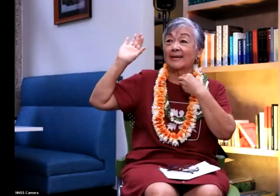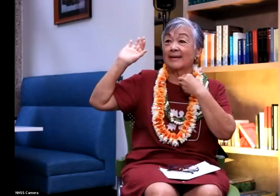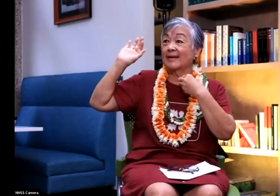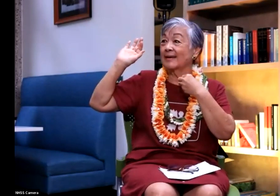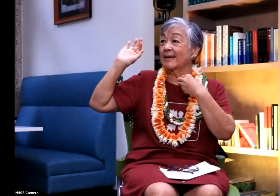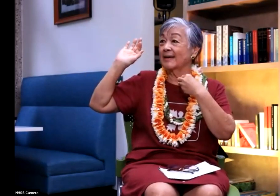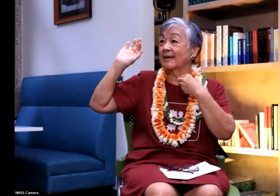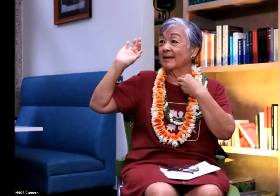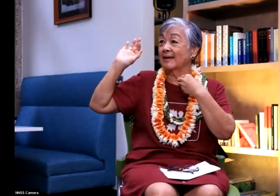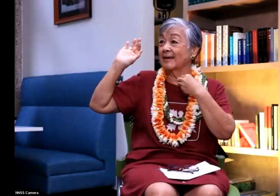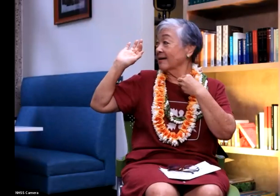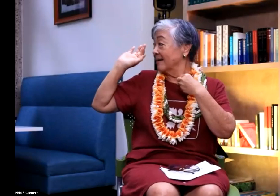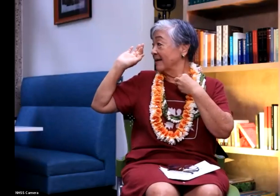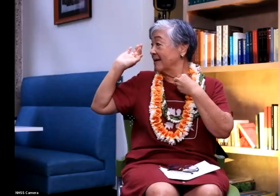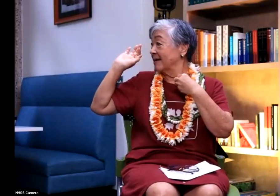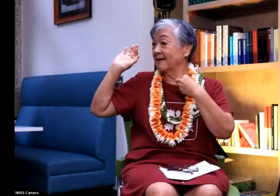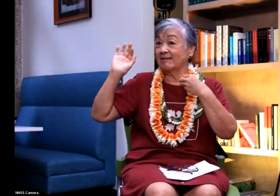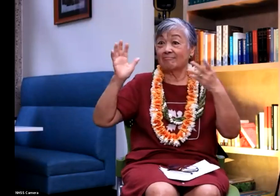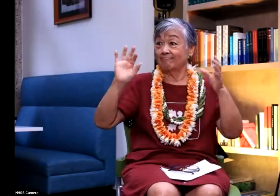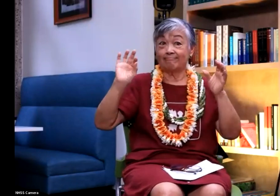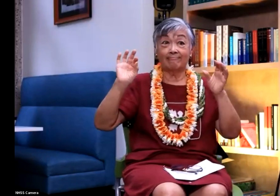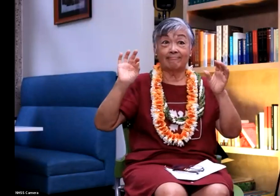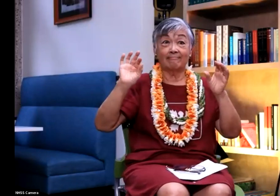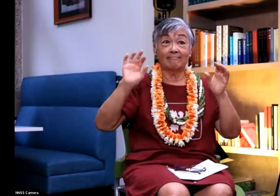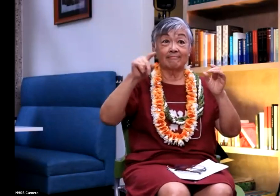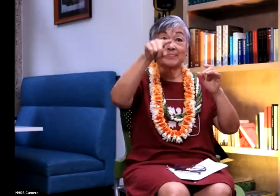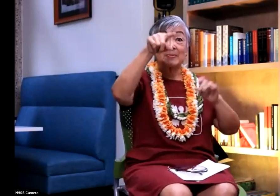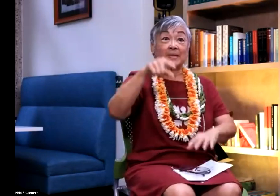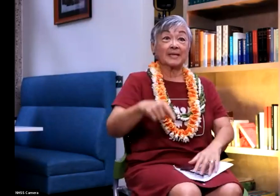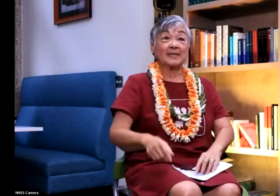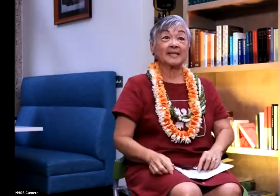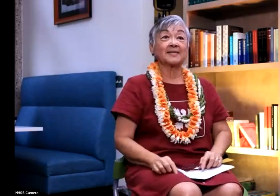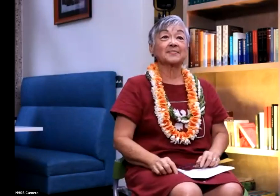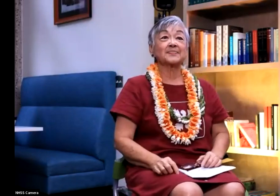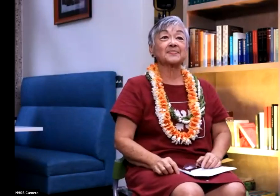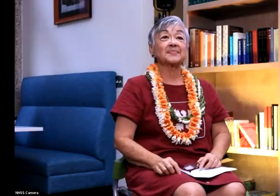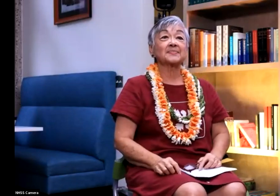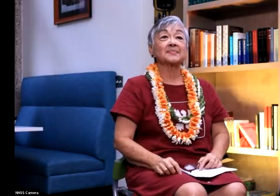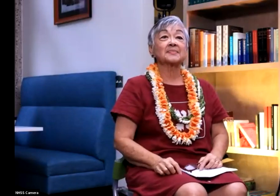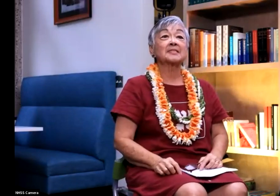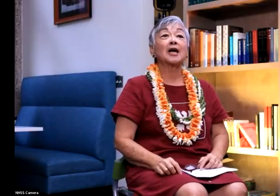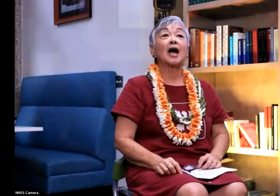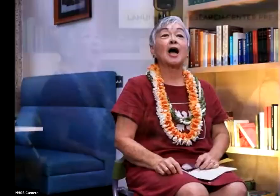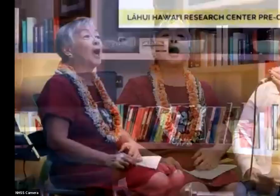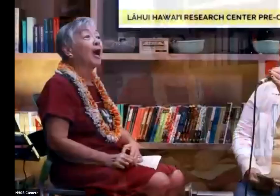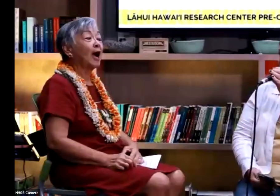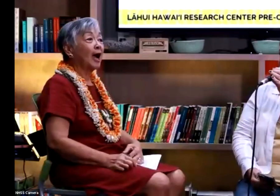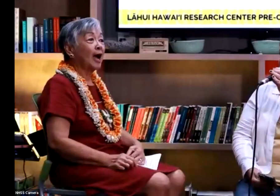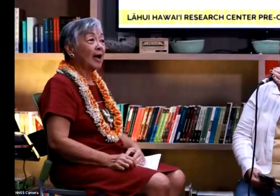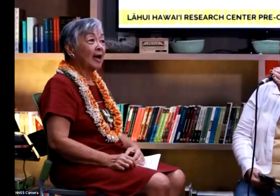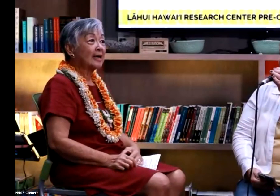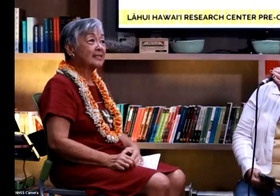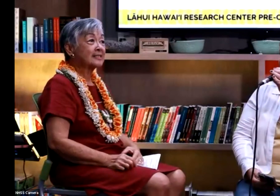Okay, I'll start. I'll start. So, um, because this series is